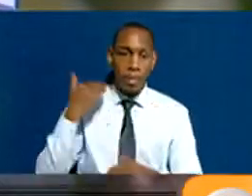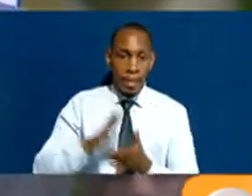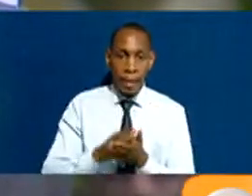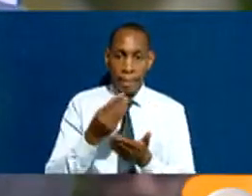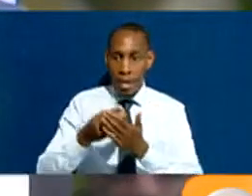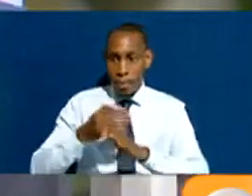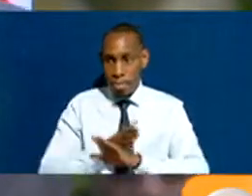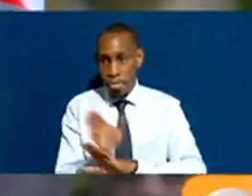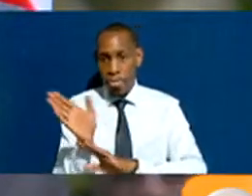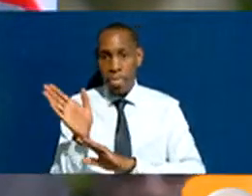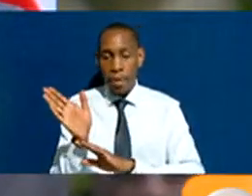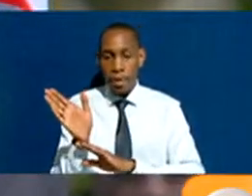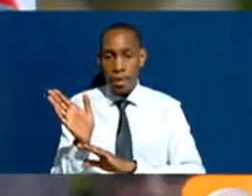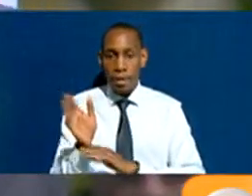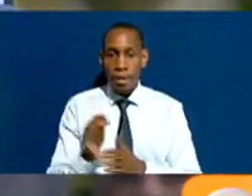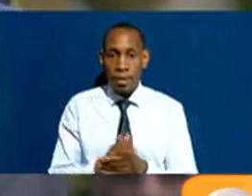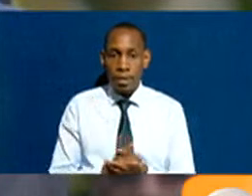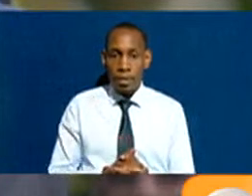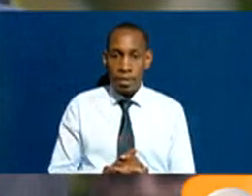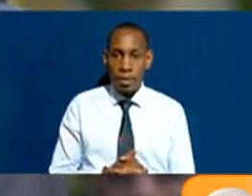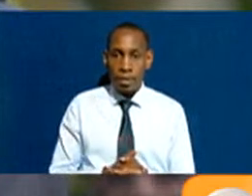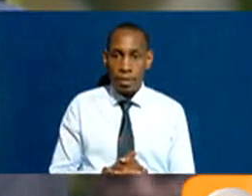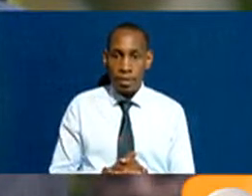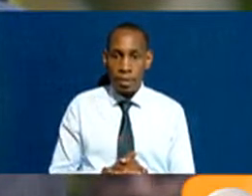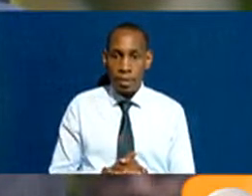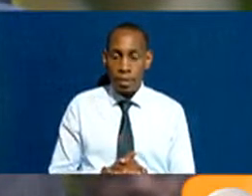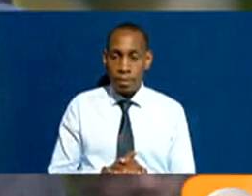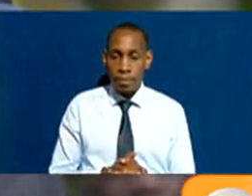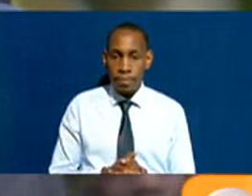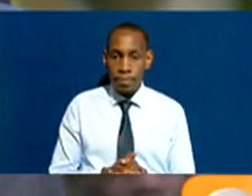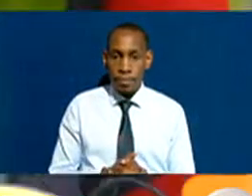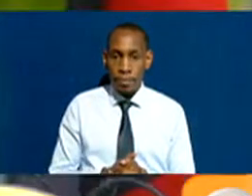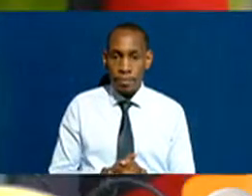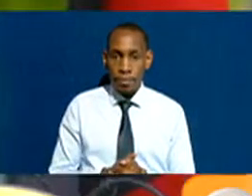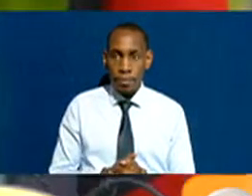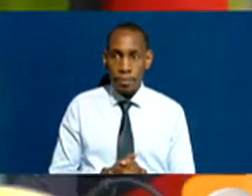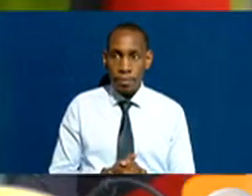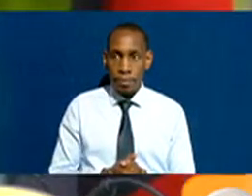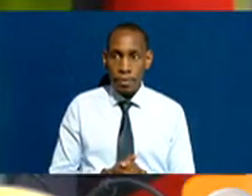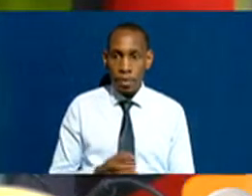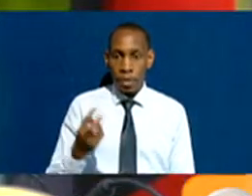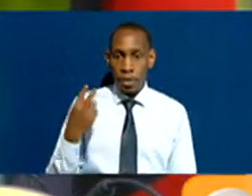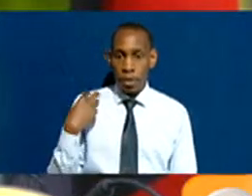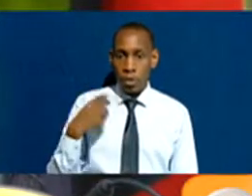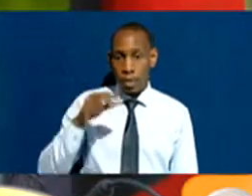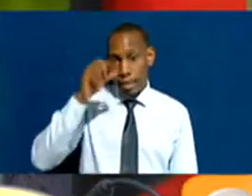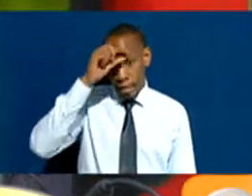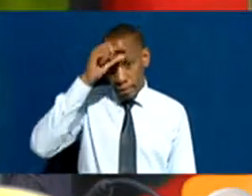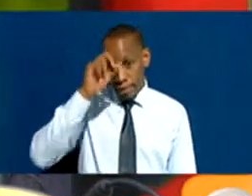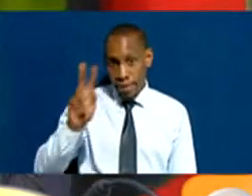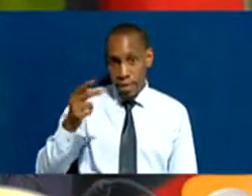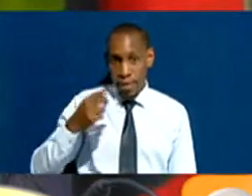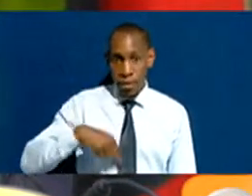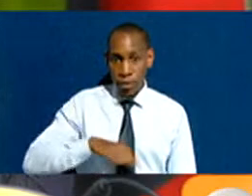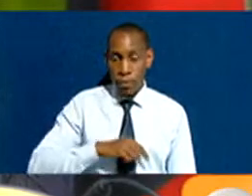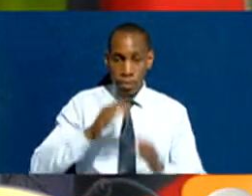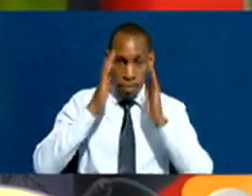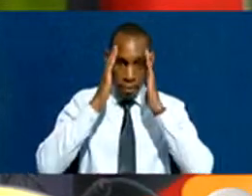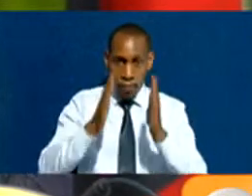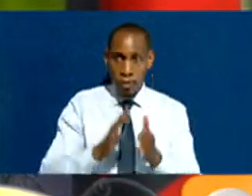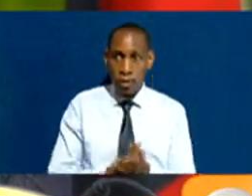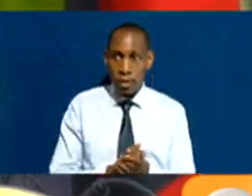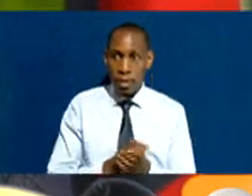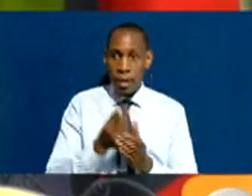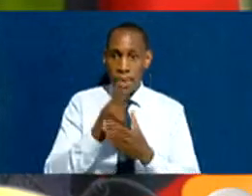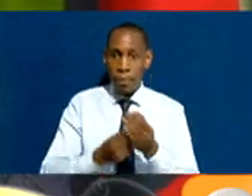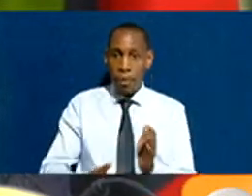laundering, and trafficking in wild tropics, amongst others. In consultation with the government of Kenya, we have prioritized border